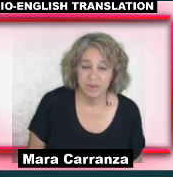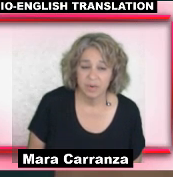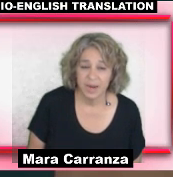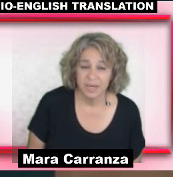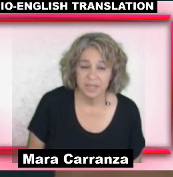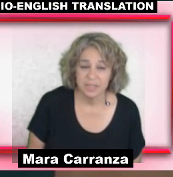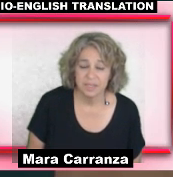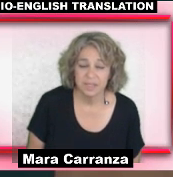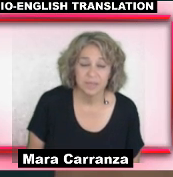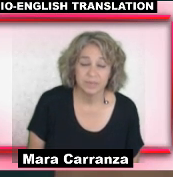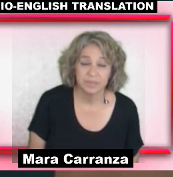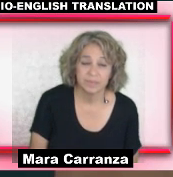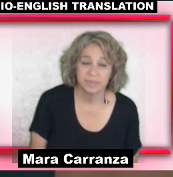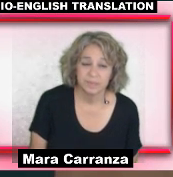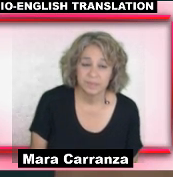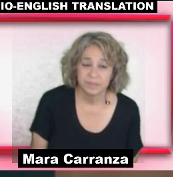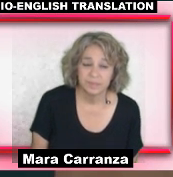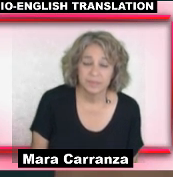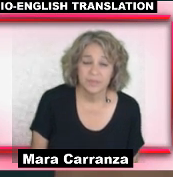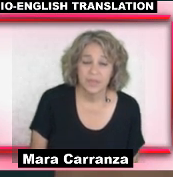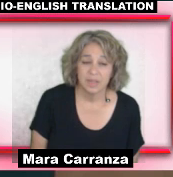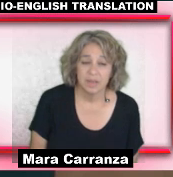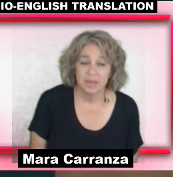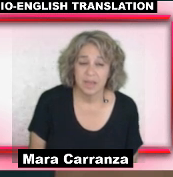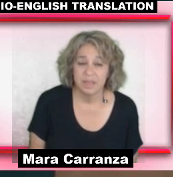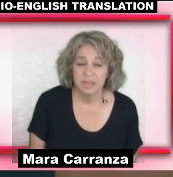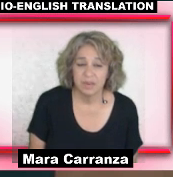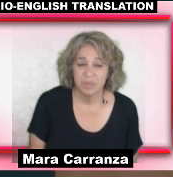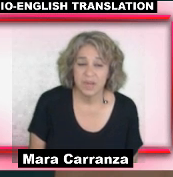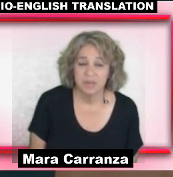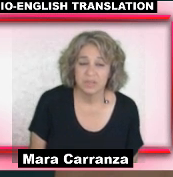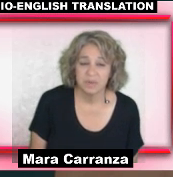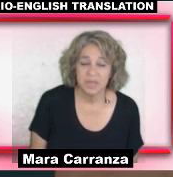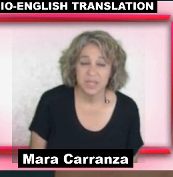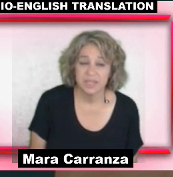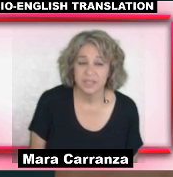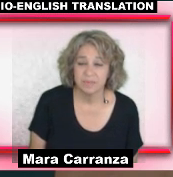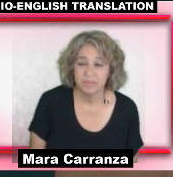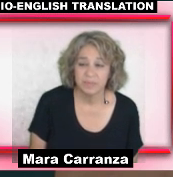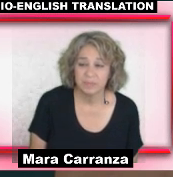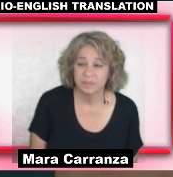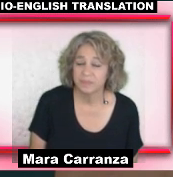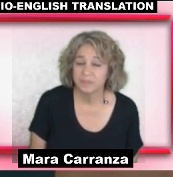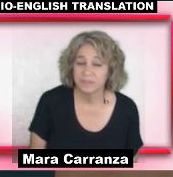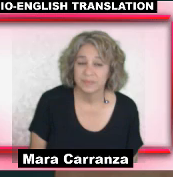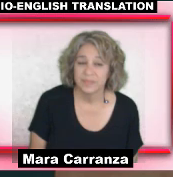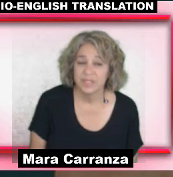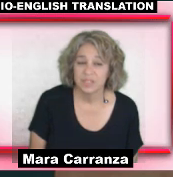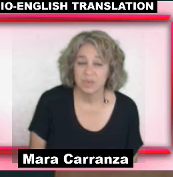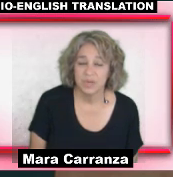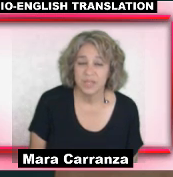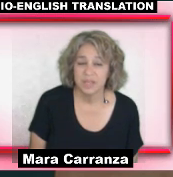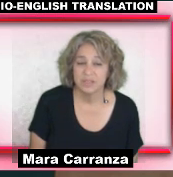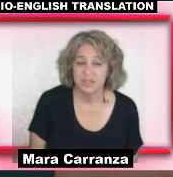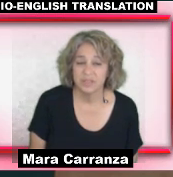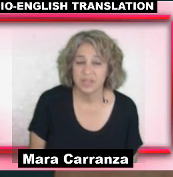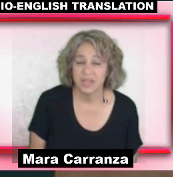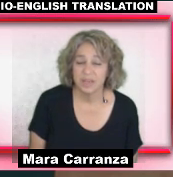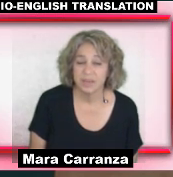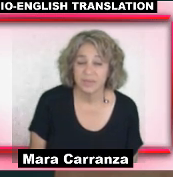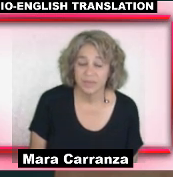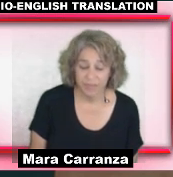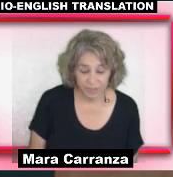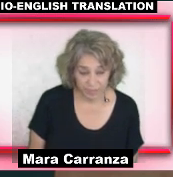cuecho of correctness que no haya simulación. And that there be no simulation. ¿Qué se decía? So what did they used to